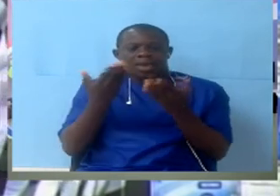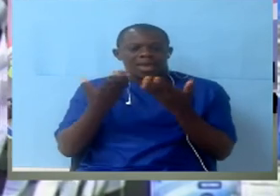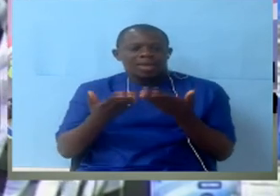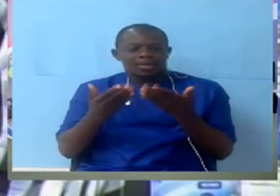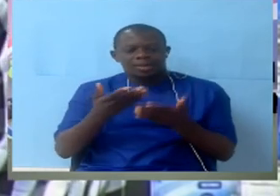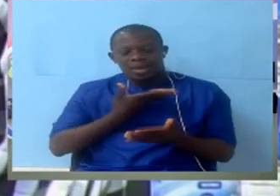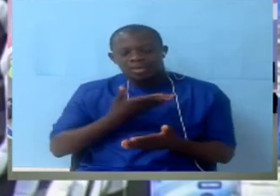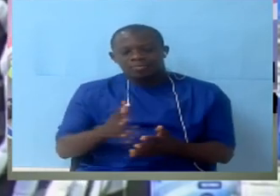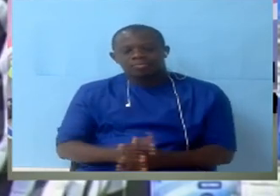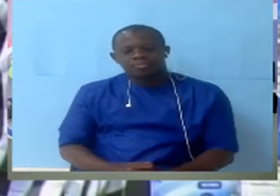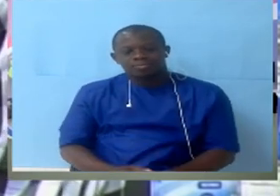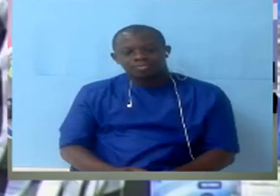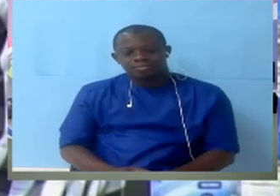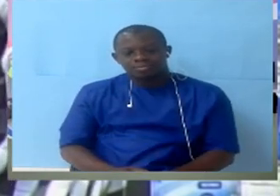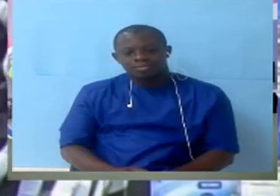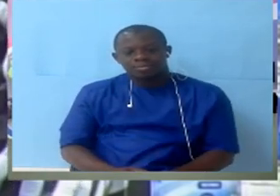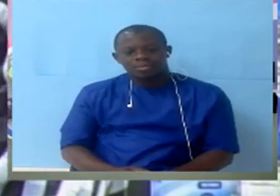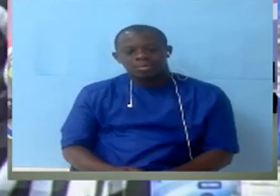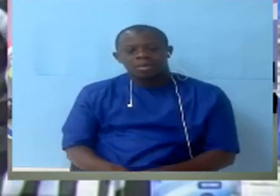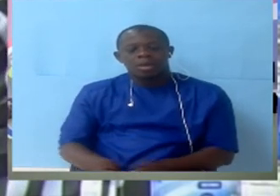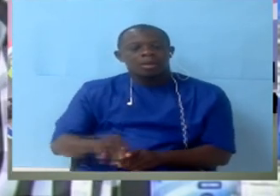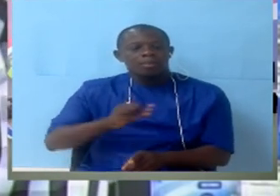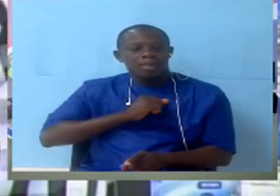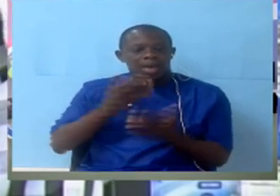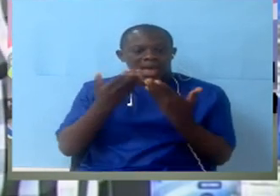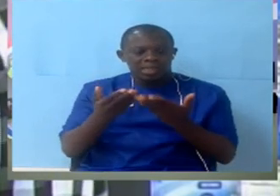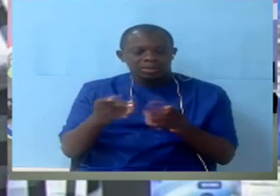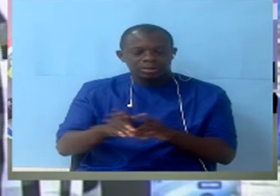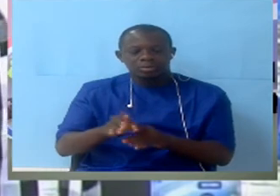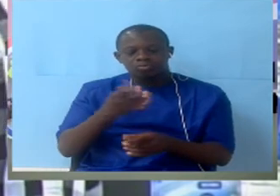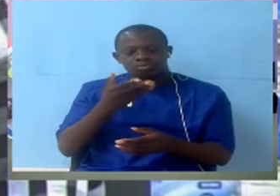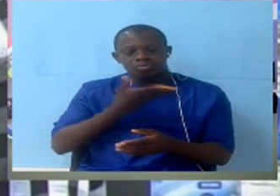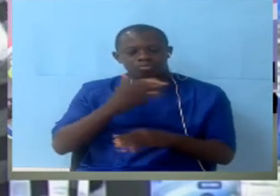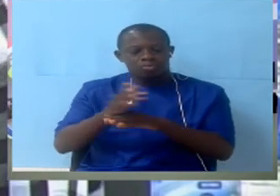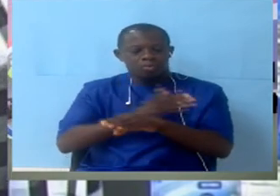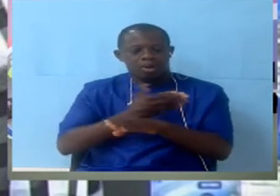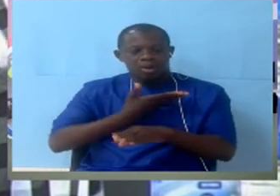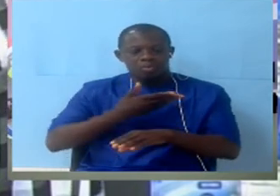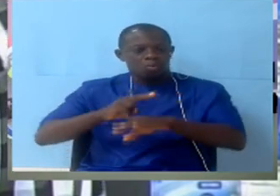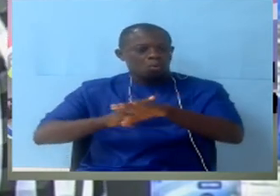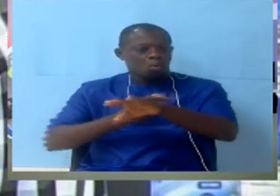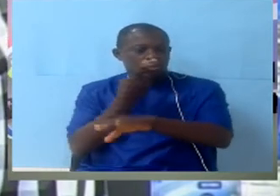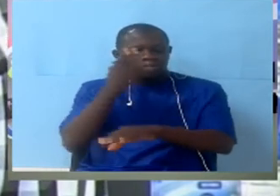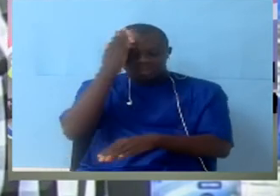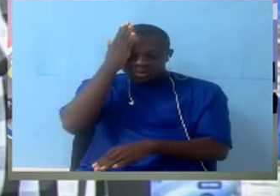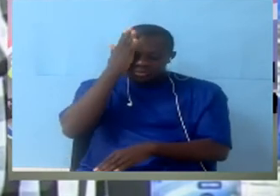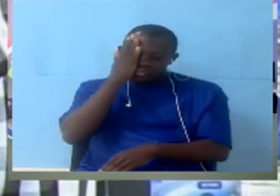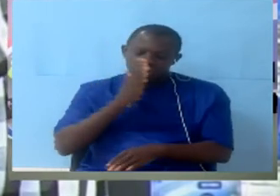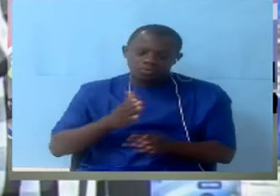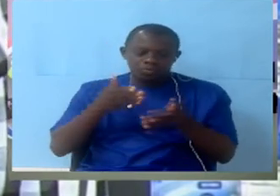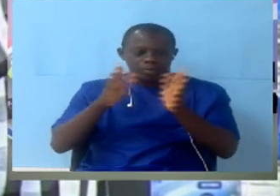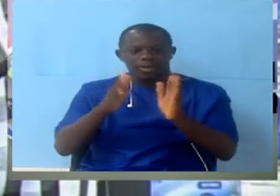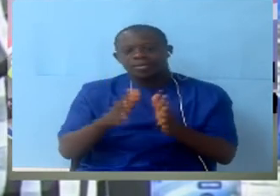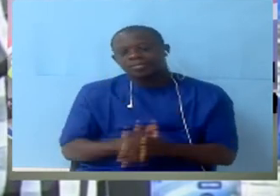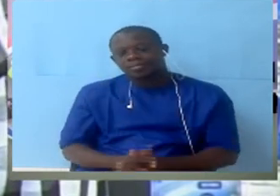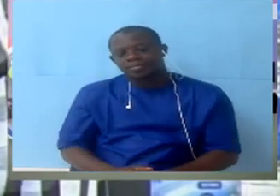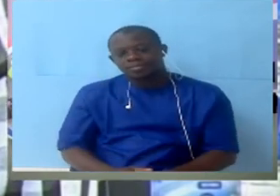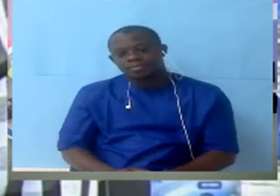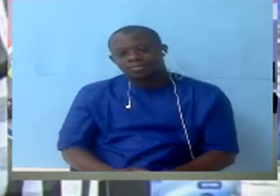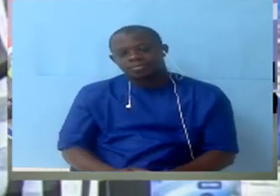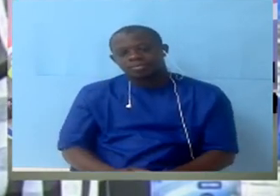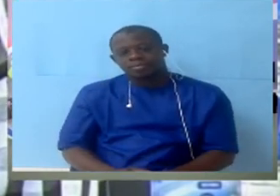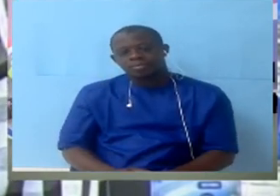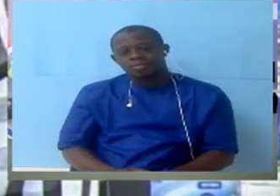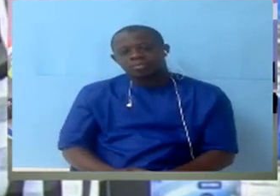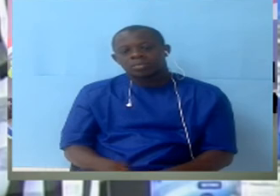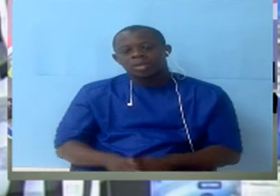my hand. Bulo farada found that day very seriously. My hand was wounded seriously. I was injured seriously. How did you come